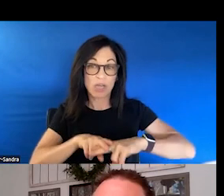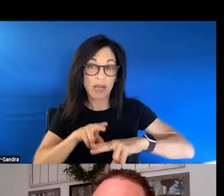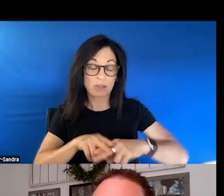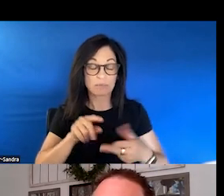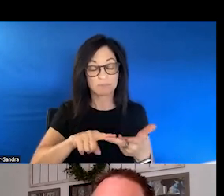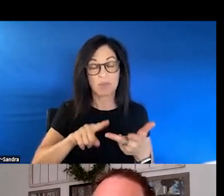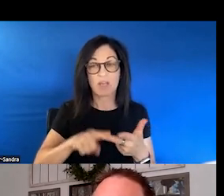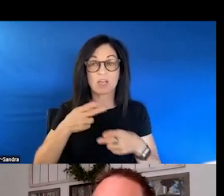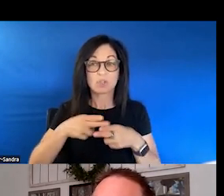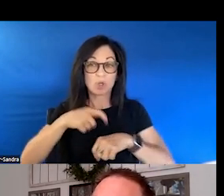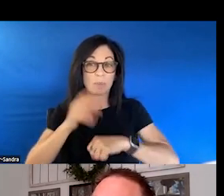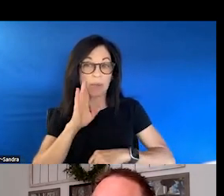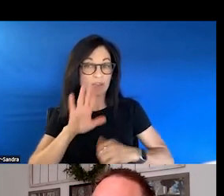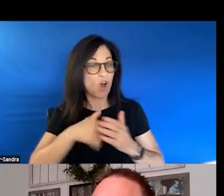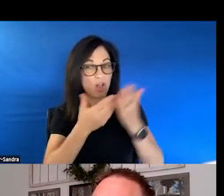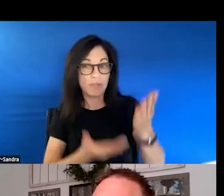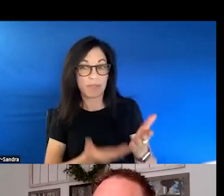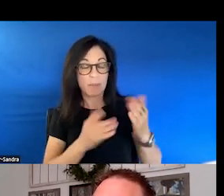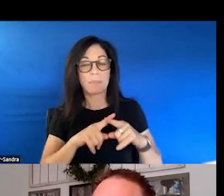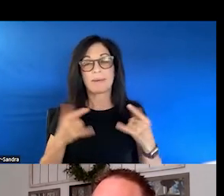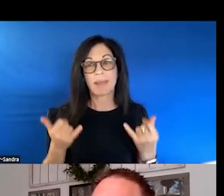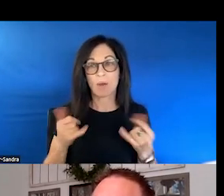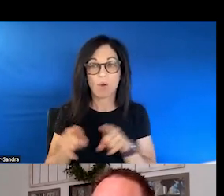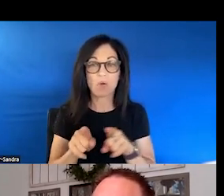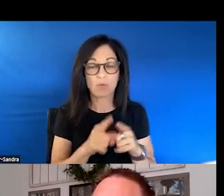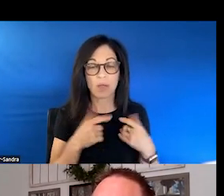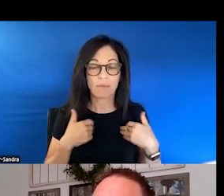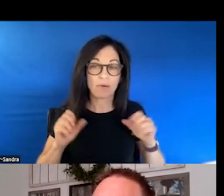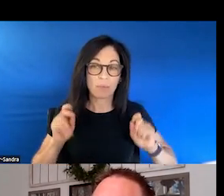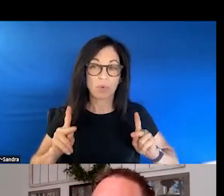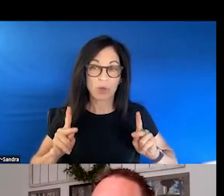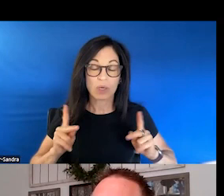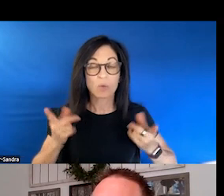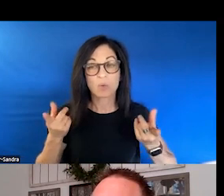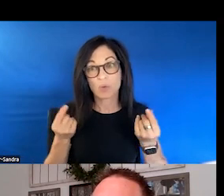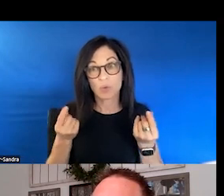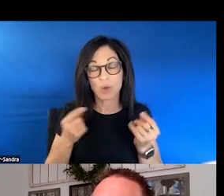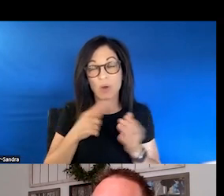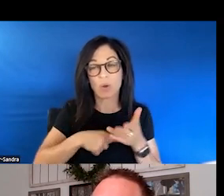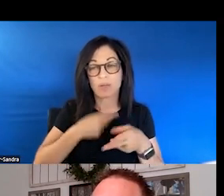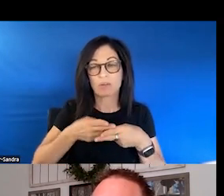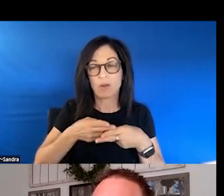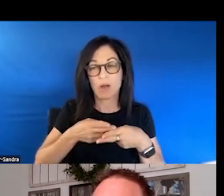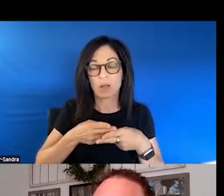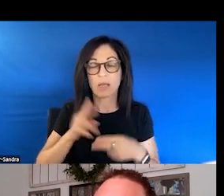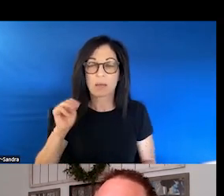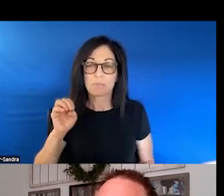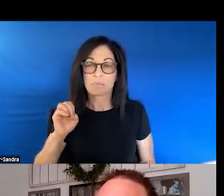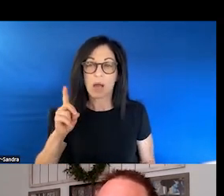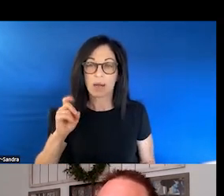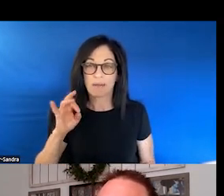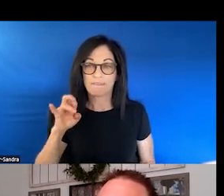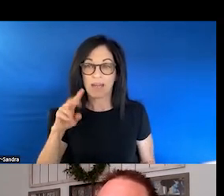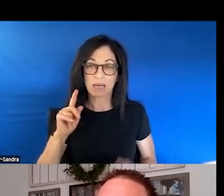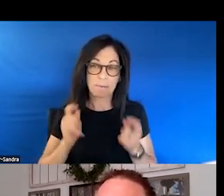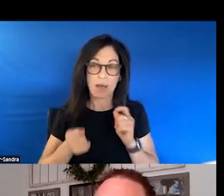all show up there. But we have the opportunity at this point to also create what we call modified scenarios. So if I